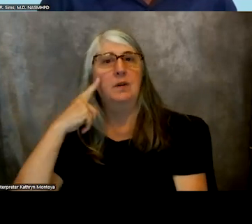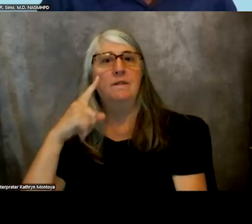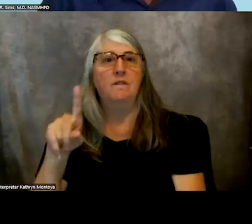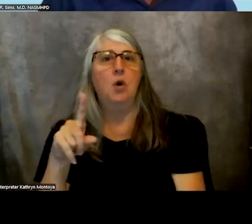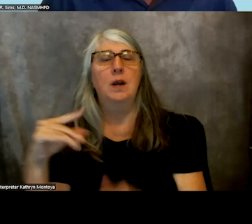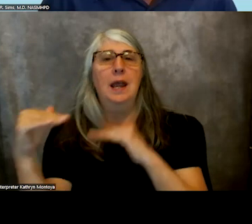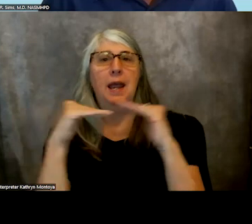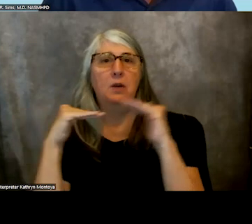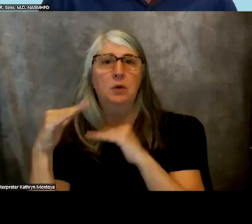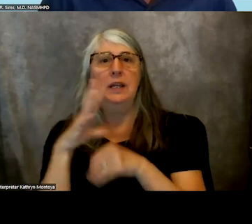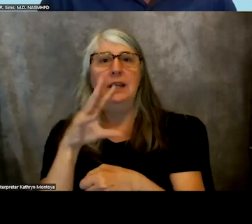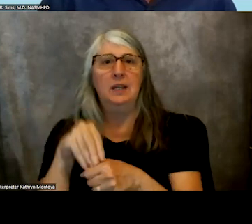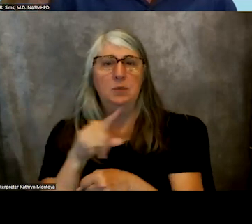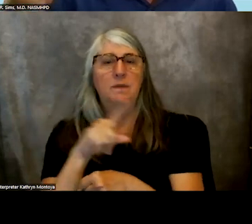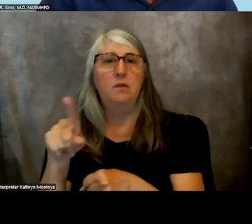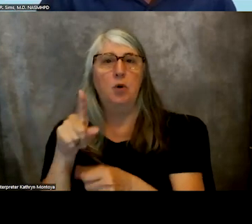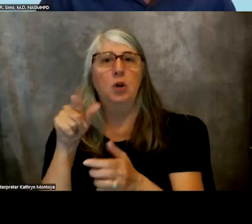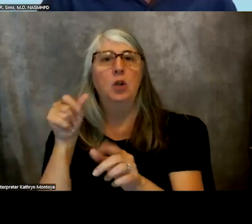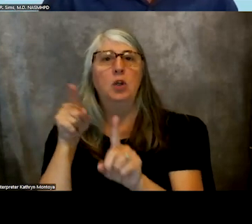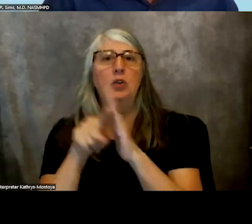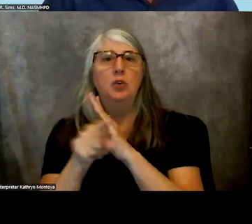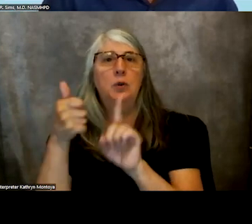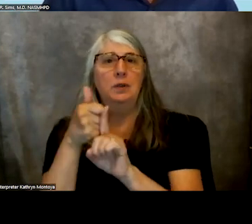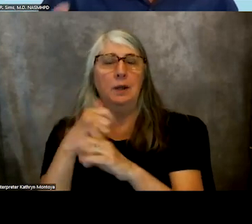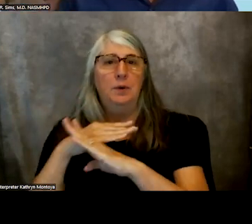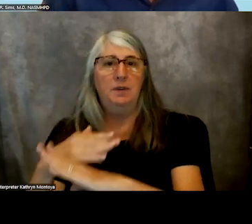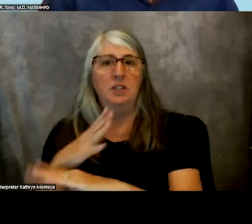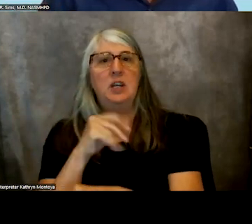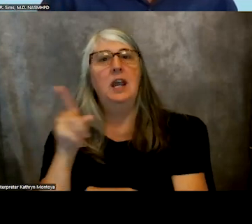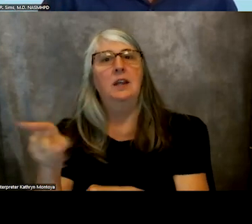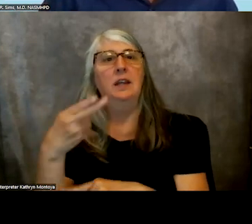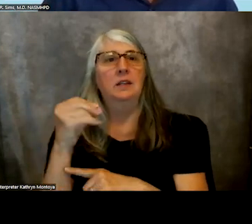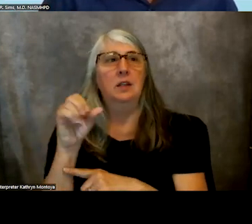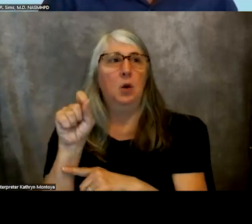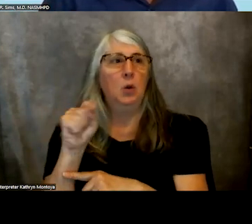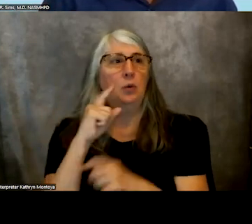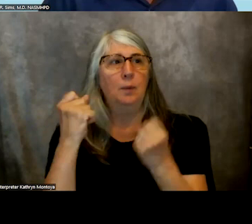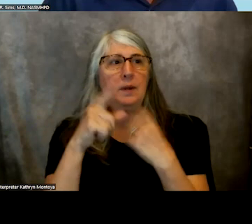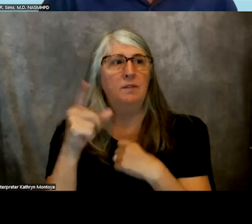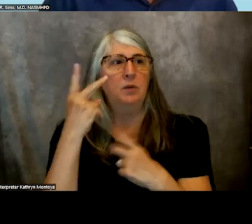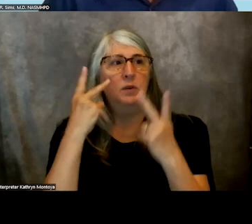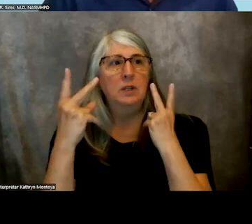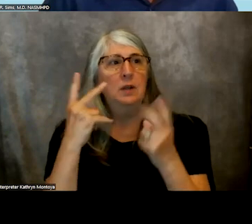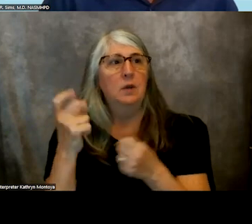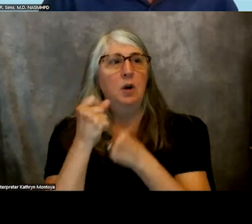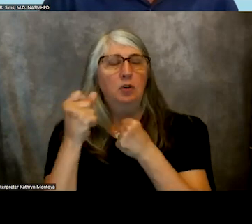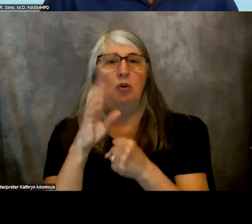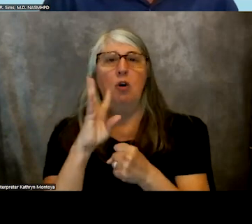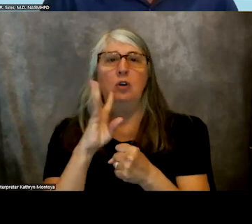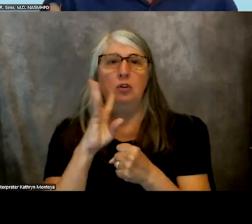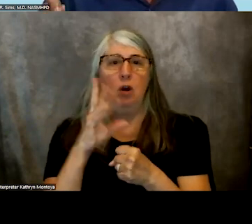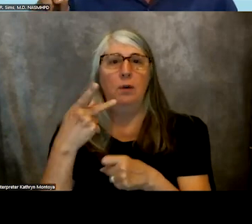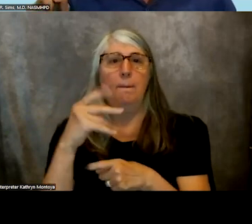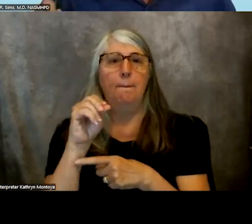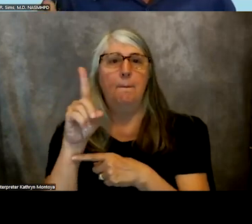for Suicide Prevention. And he's also the host of what many of you have seen are his Strong Talk podcast, and he will